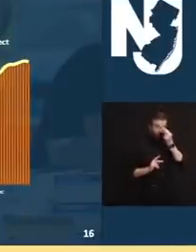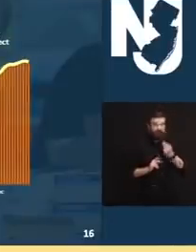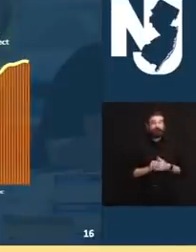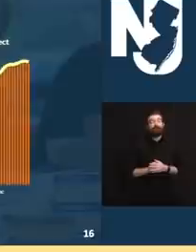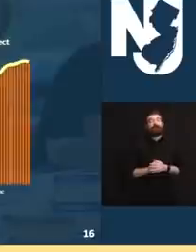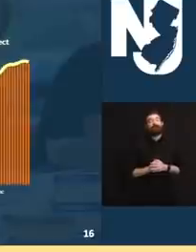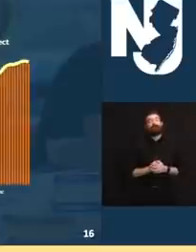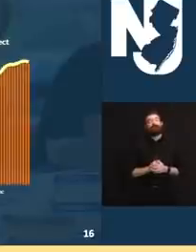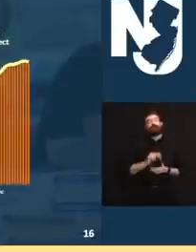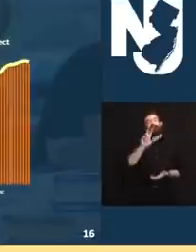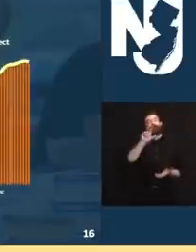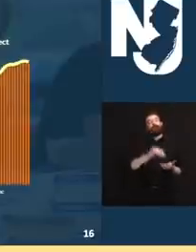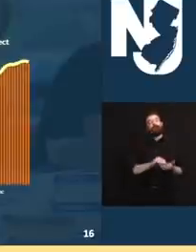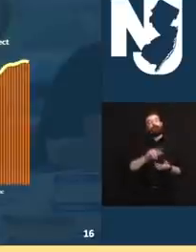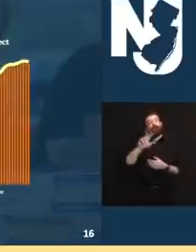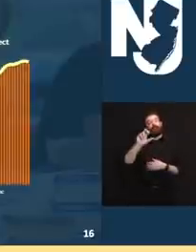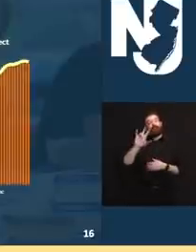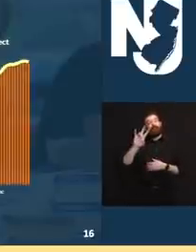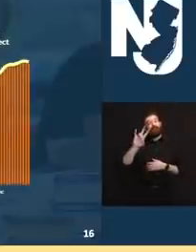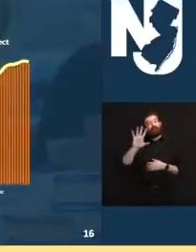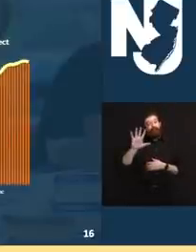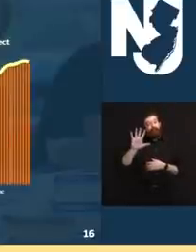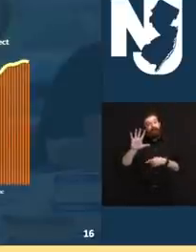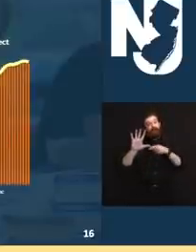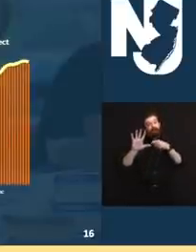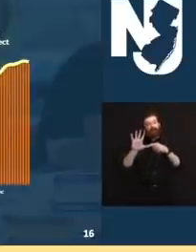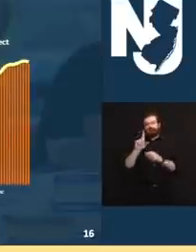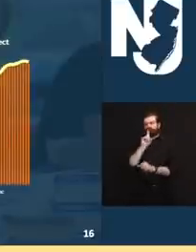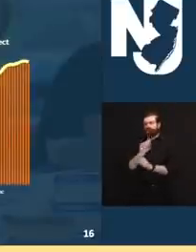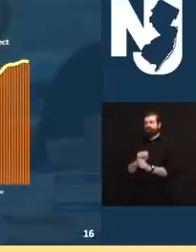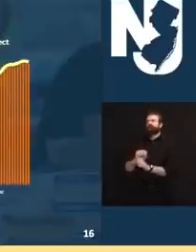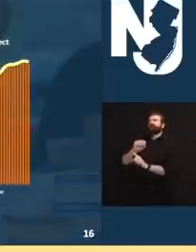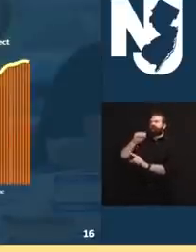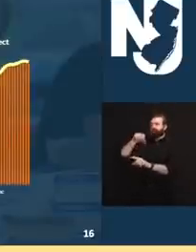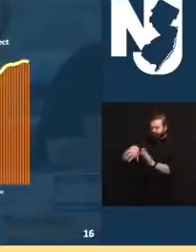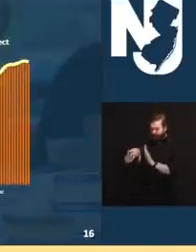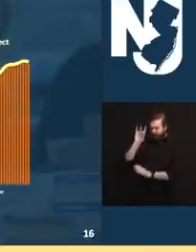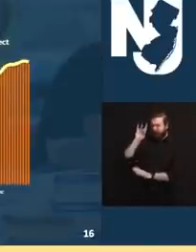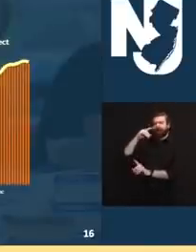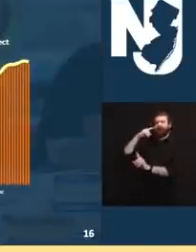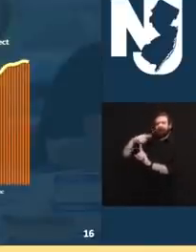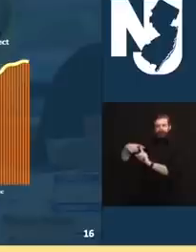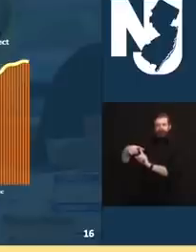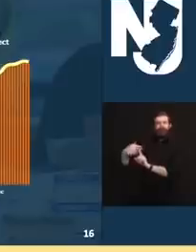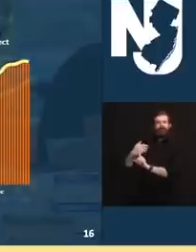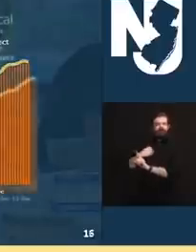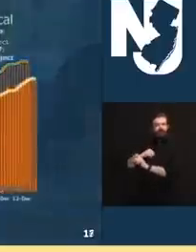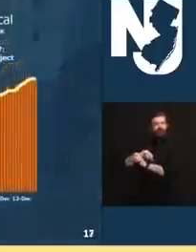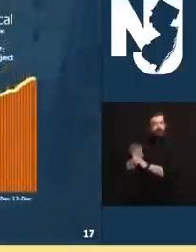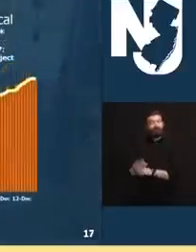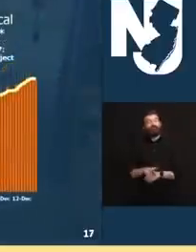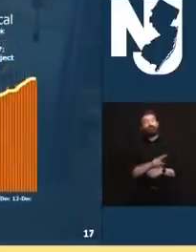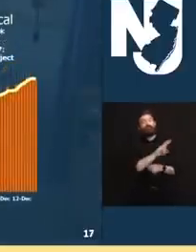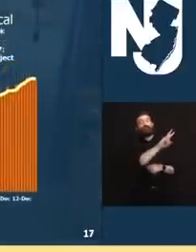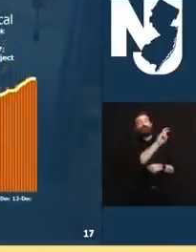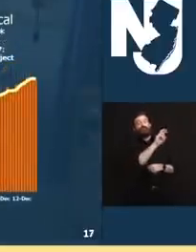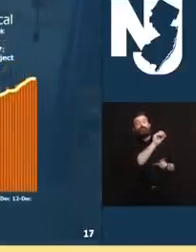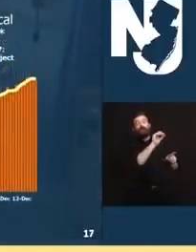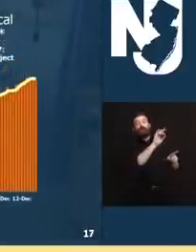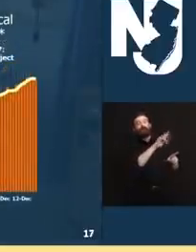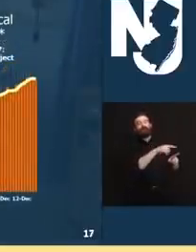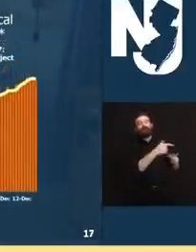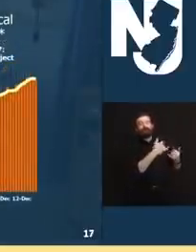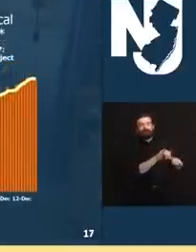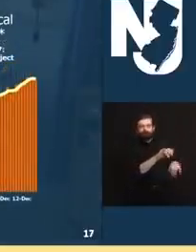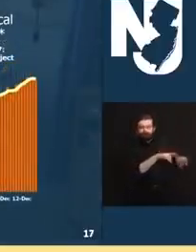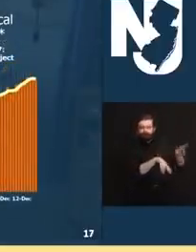3,375 were known COVID positive, 207 were awaiting test results. Of that group, 715 were